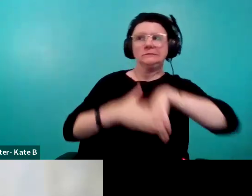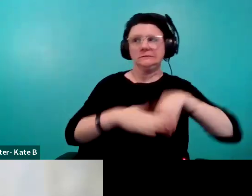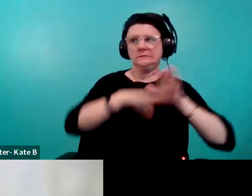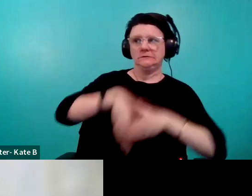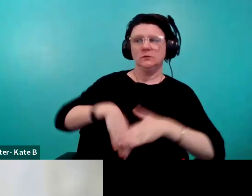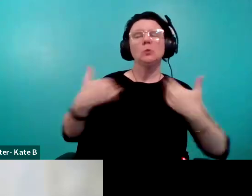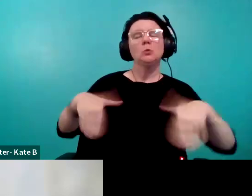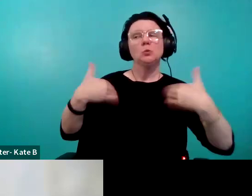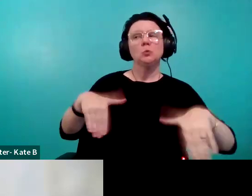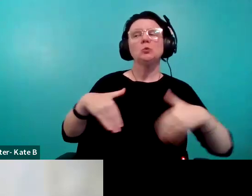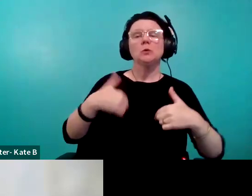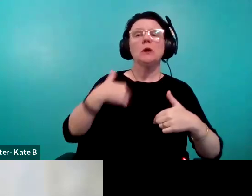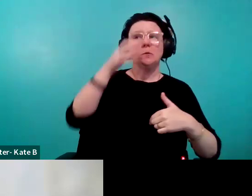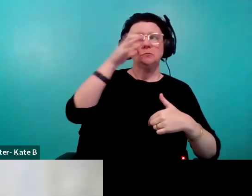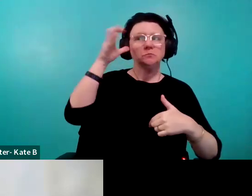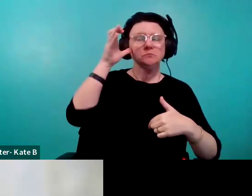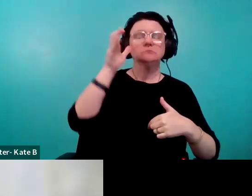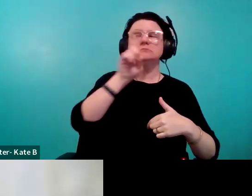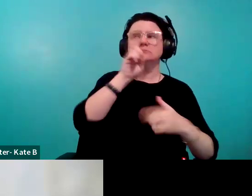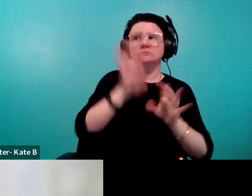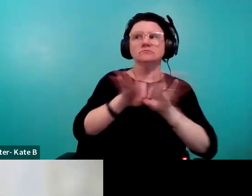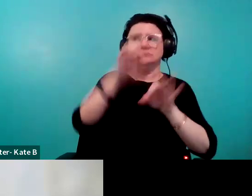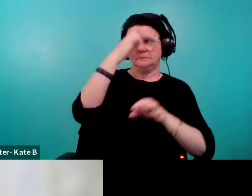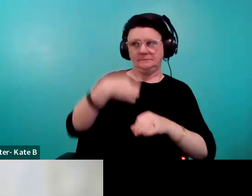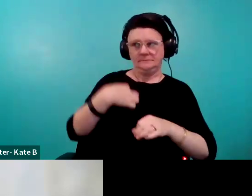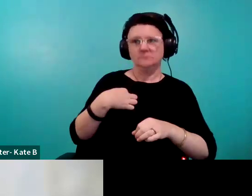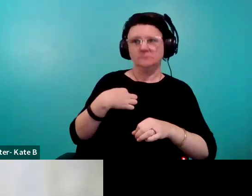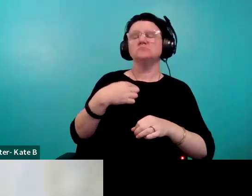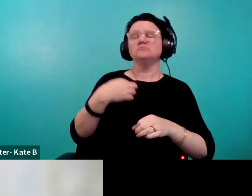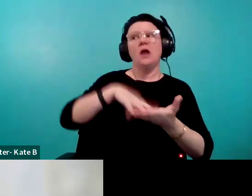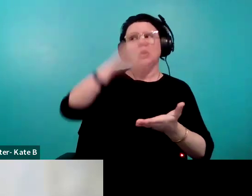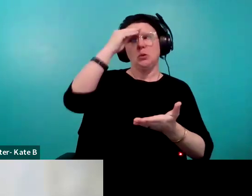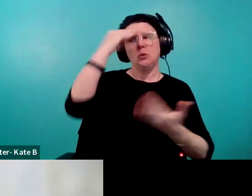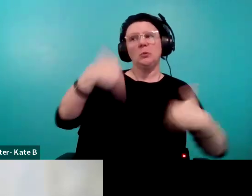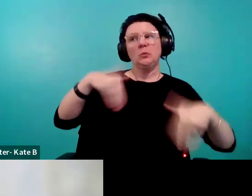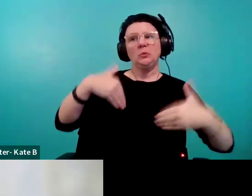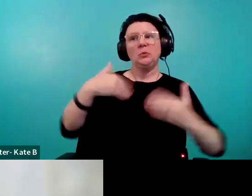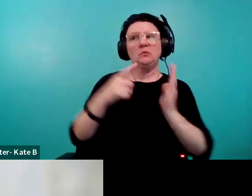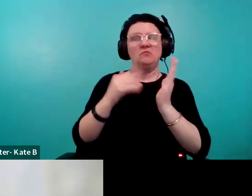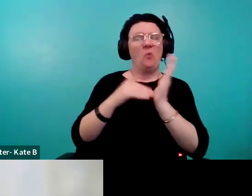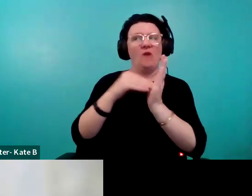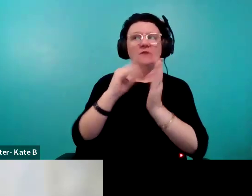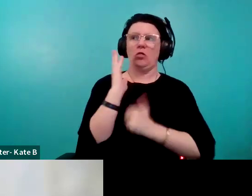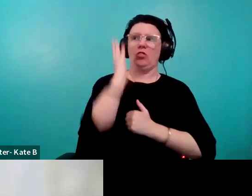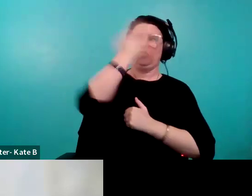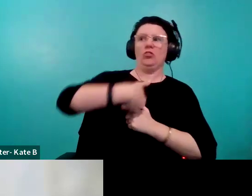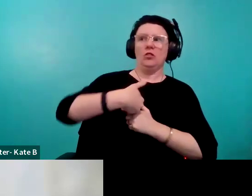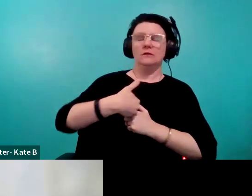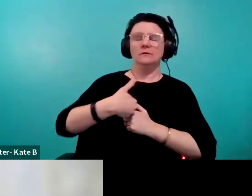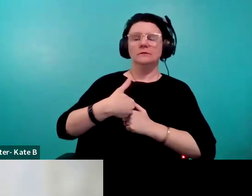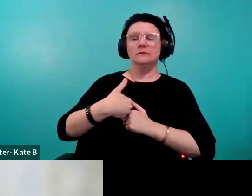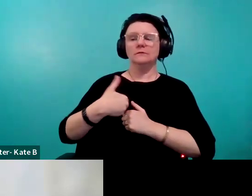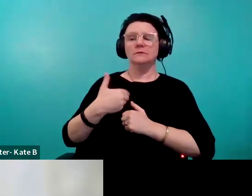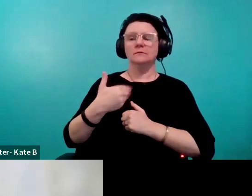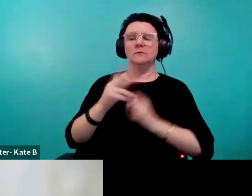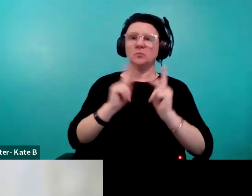been, just listening has been very important to me and informative, because sometimes we don't see that services that